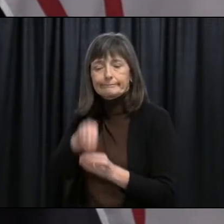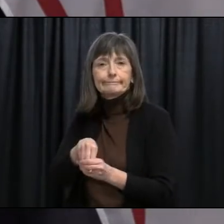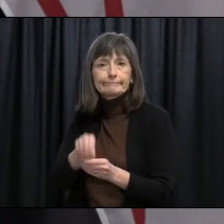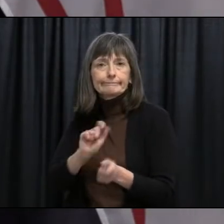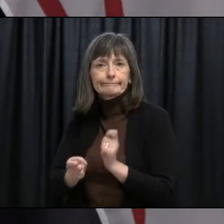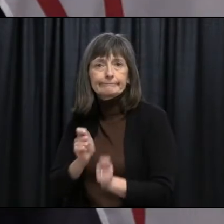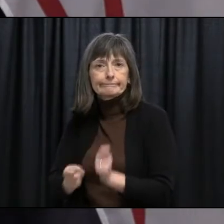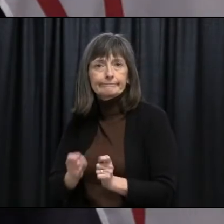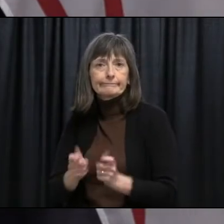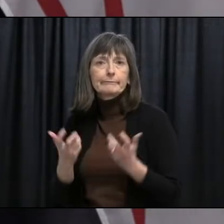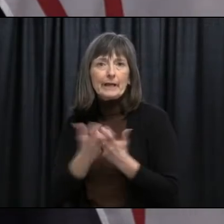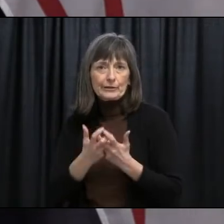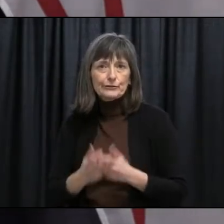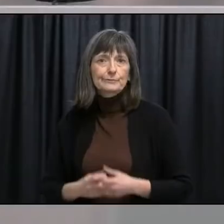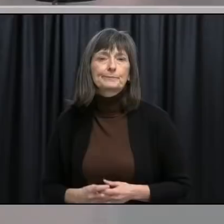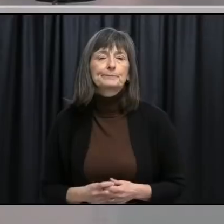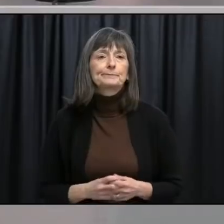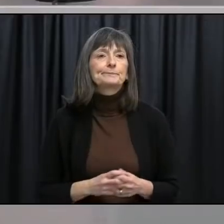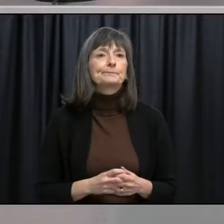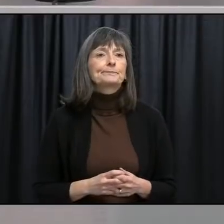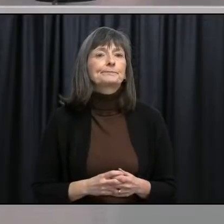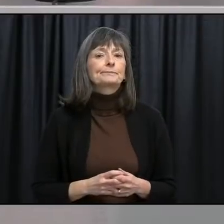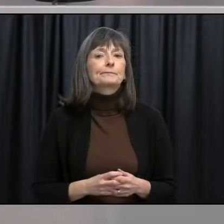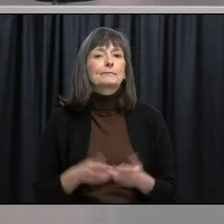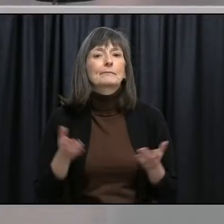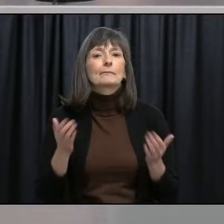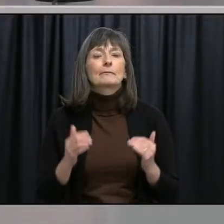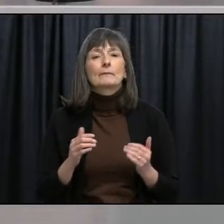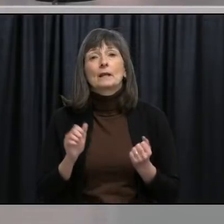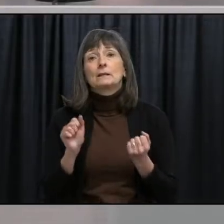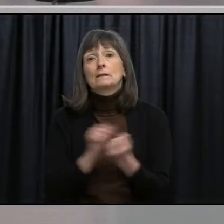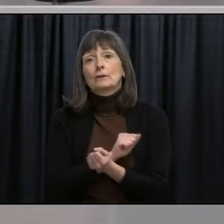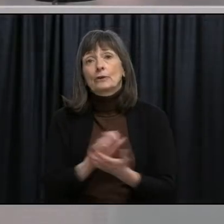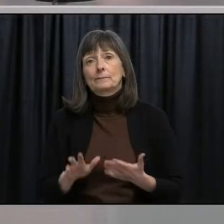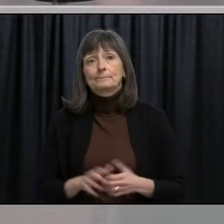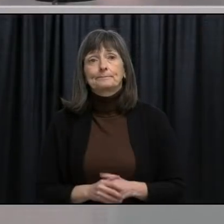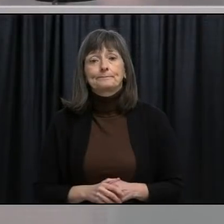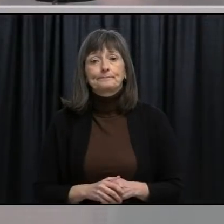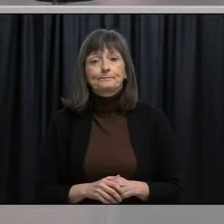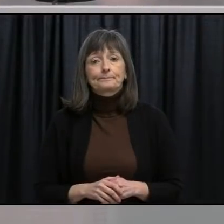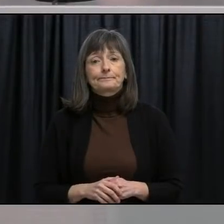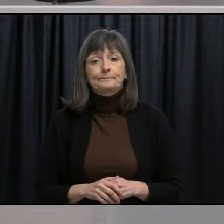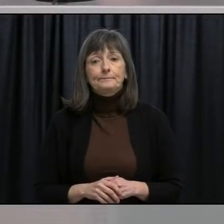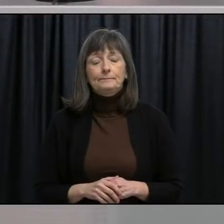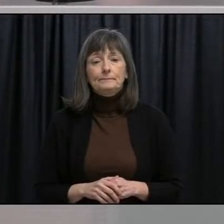Thank you. Our next questions are from Peter Jackson with The Telegram. Please go ahead.